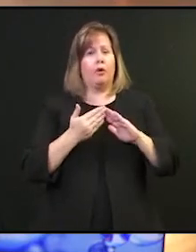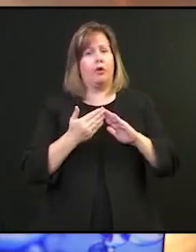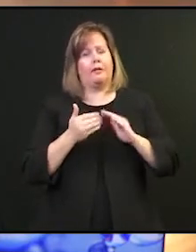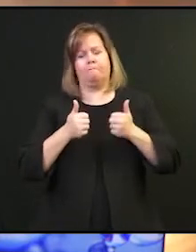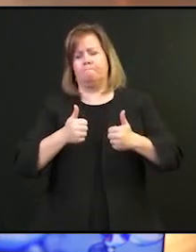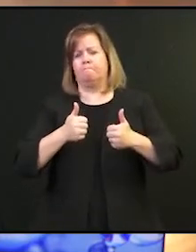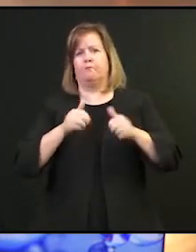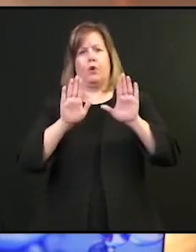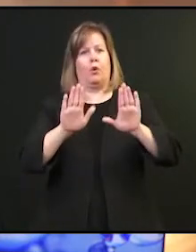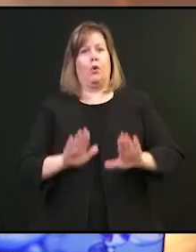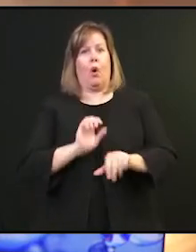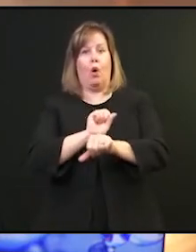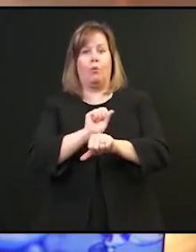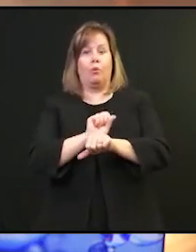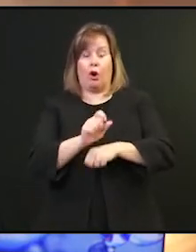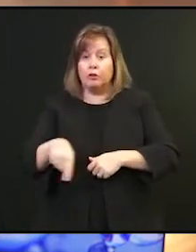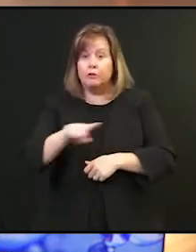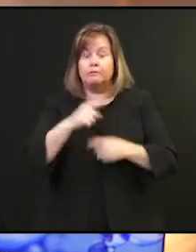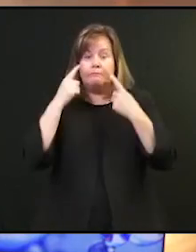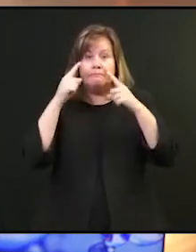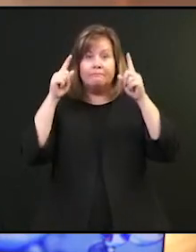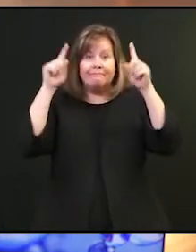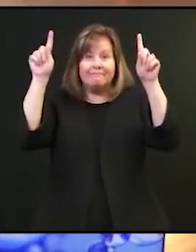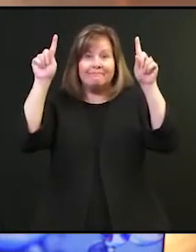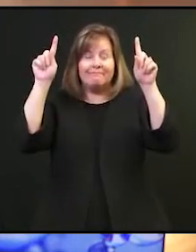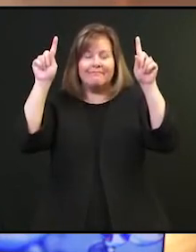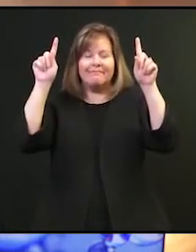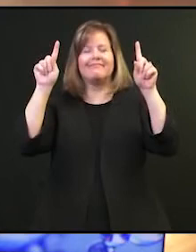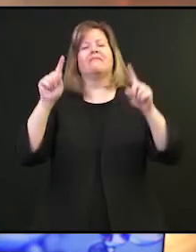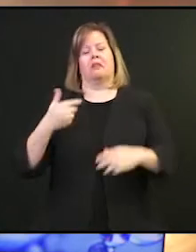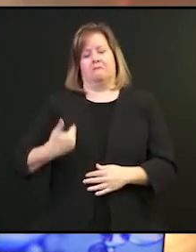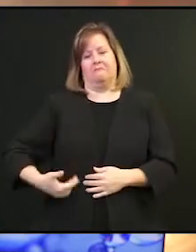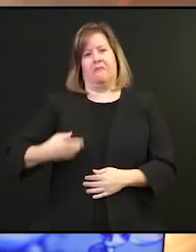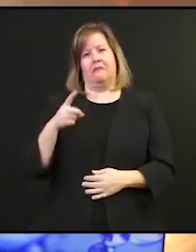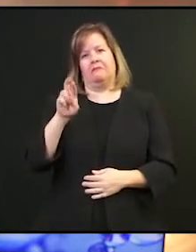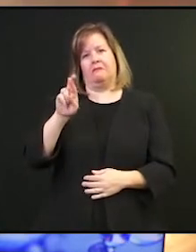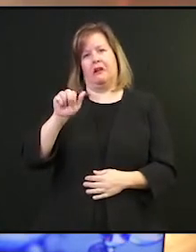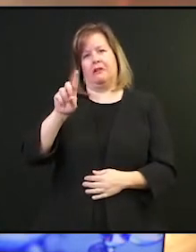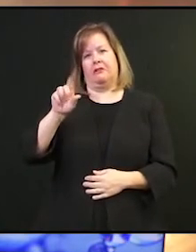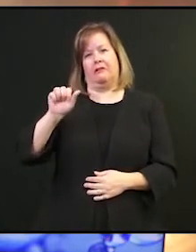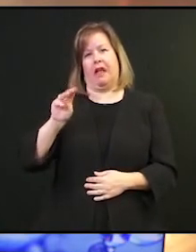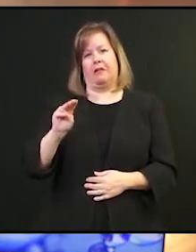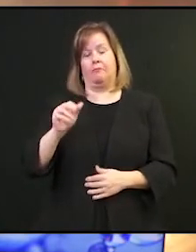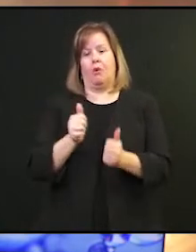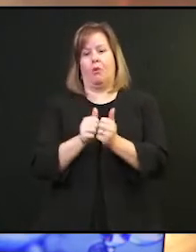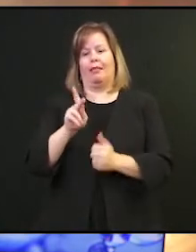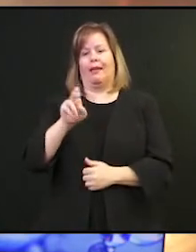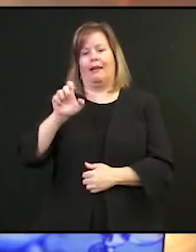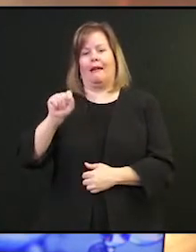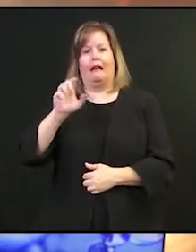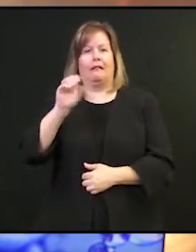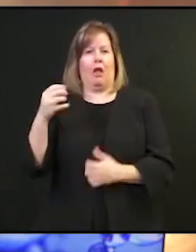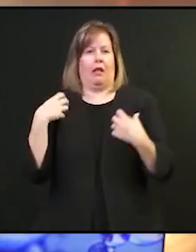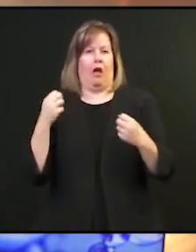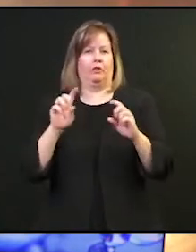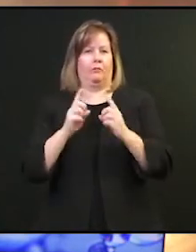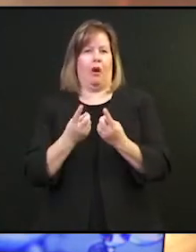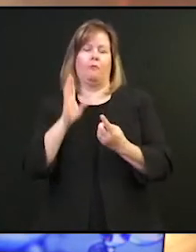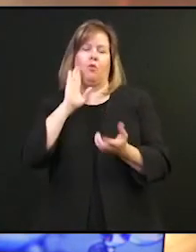having a positive effect, and it makes a difference. I'm Dr. Adam London with the Kent County Health Department, and I'll talk to you again tomorrow.